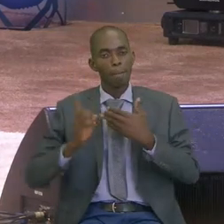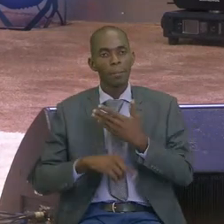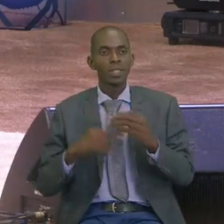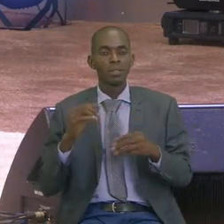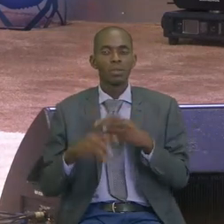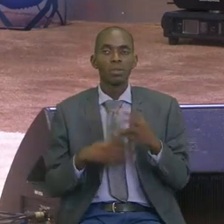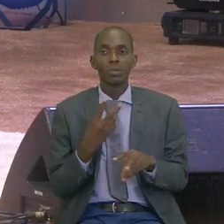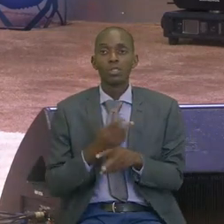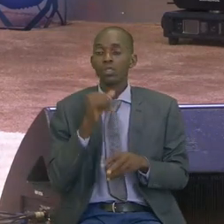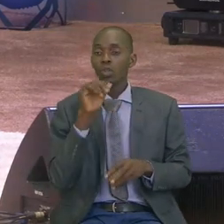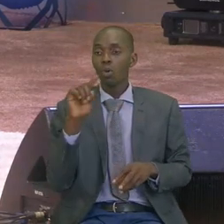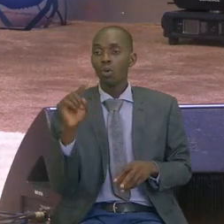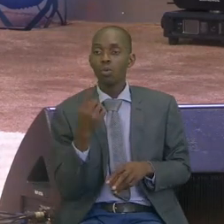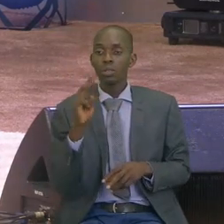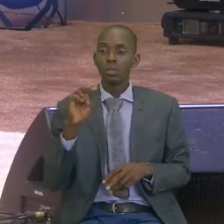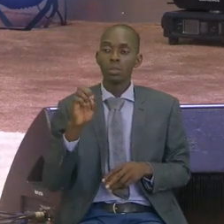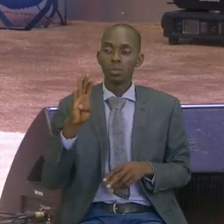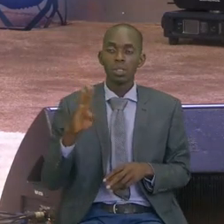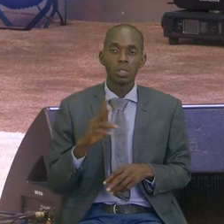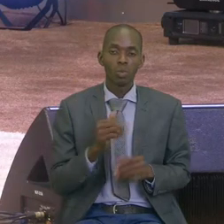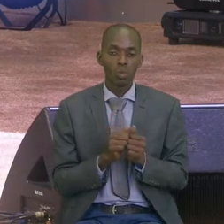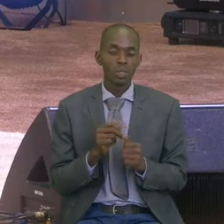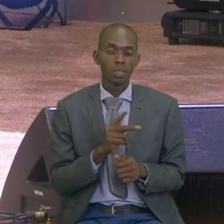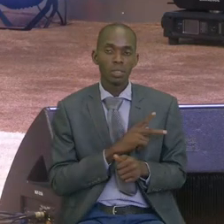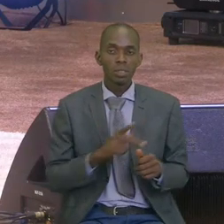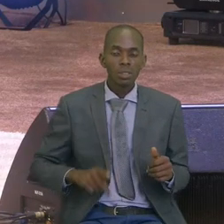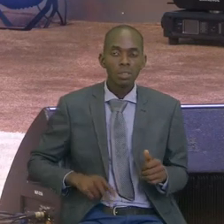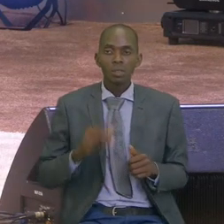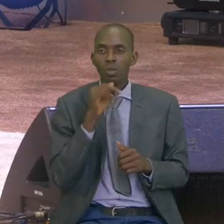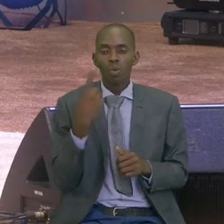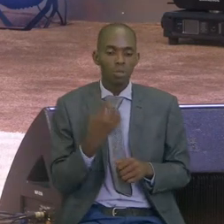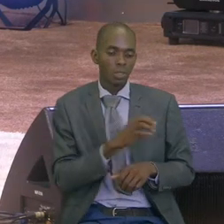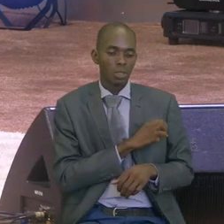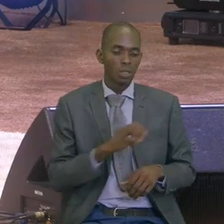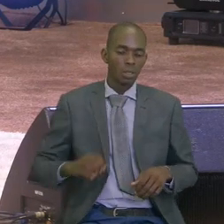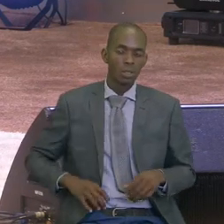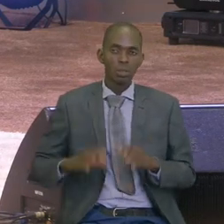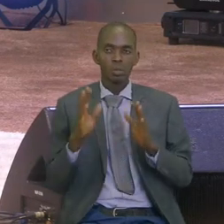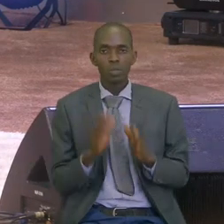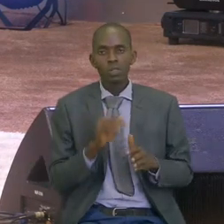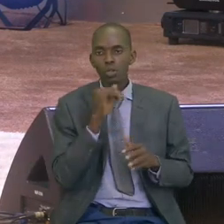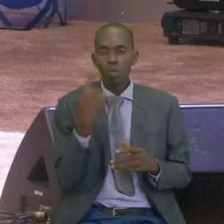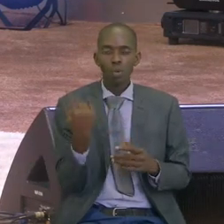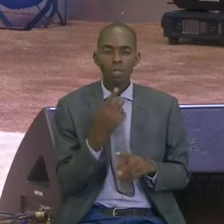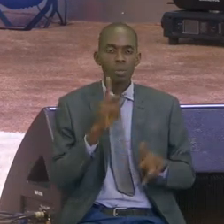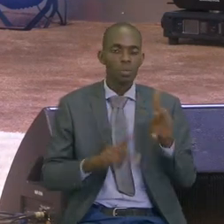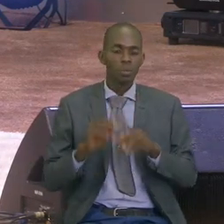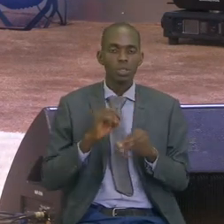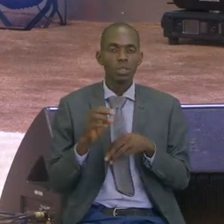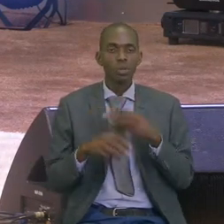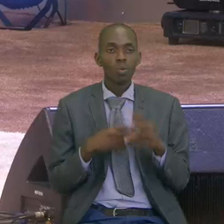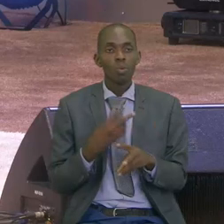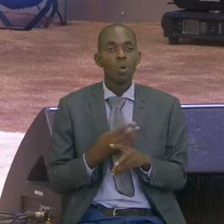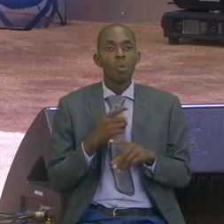only Nebuchadnezzar, and not only those emperors, not only those evil kings of the Gentile world. I will punish